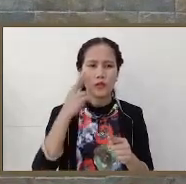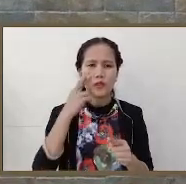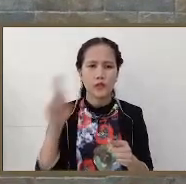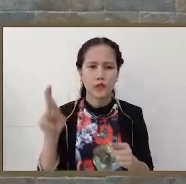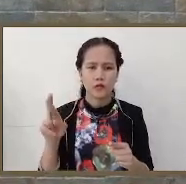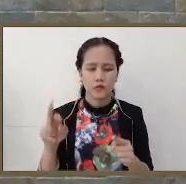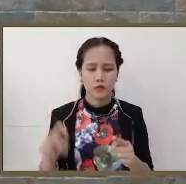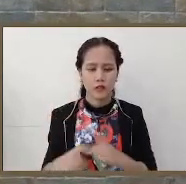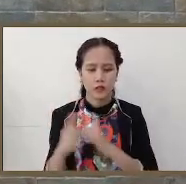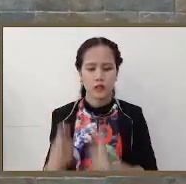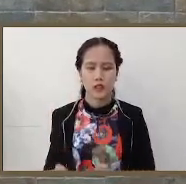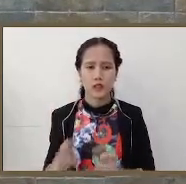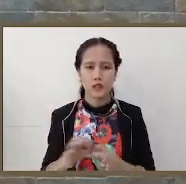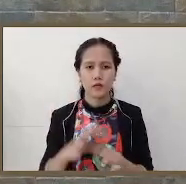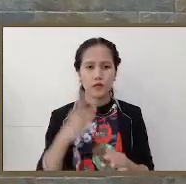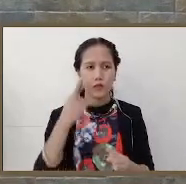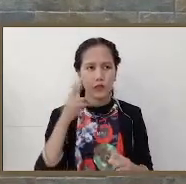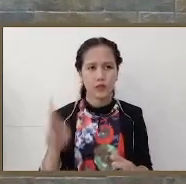4.